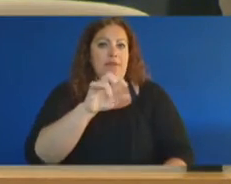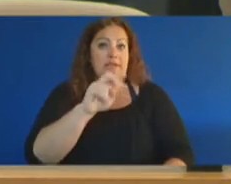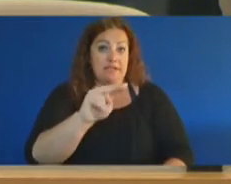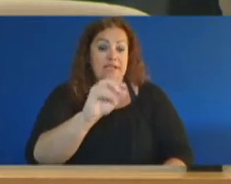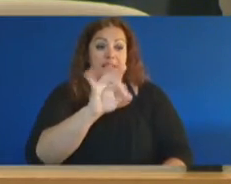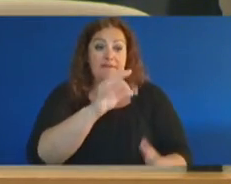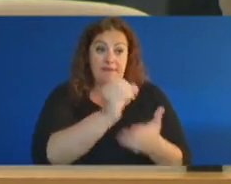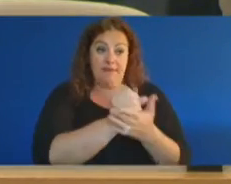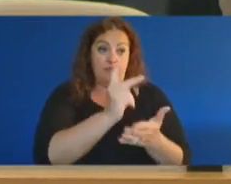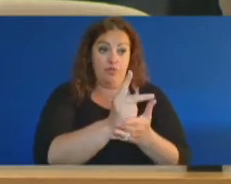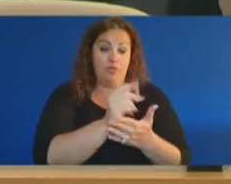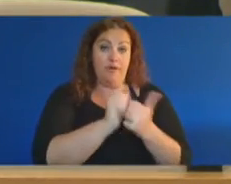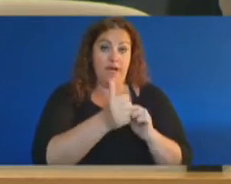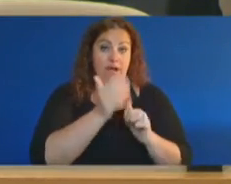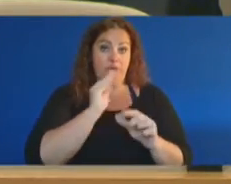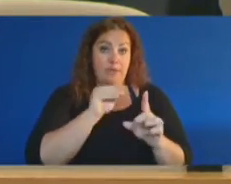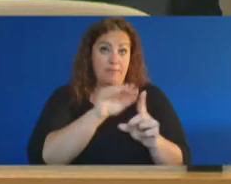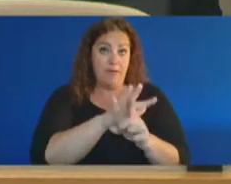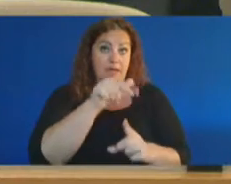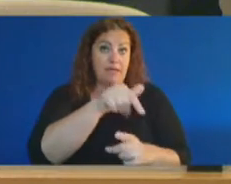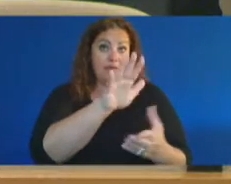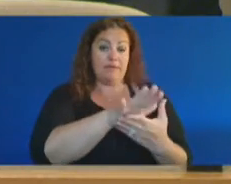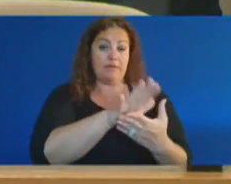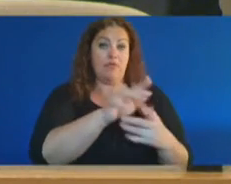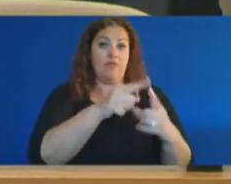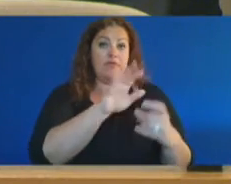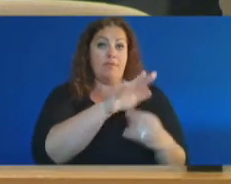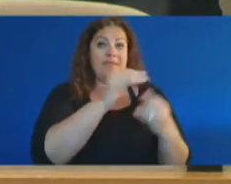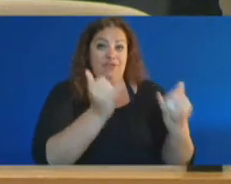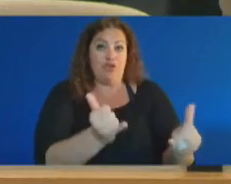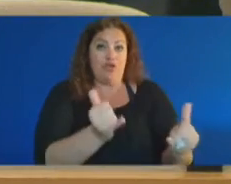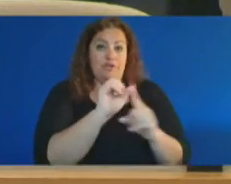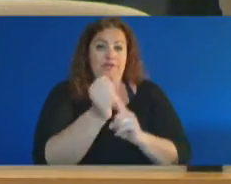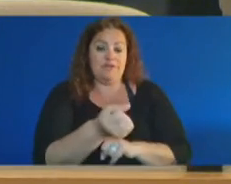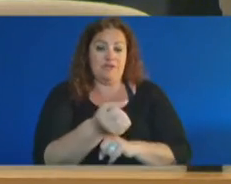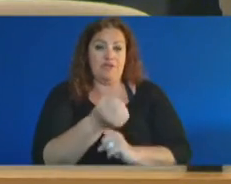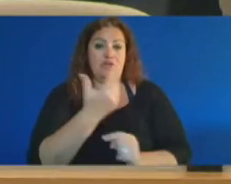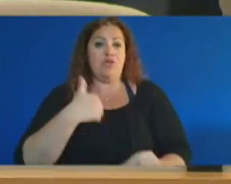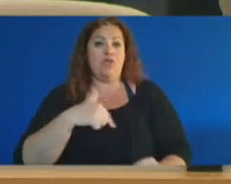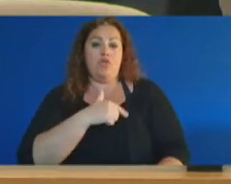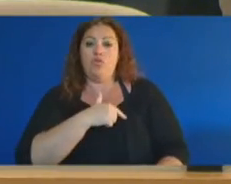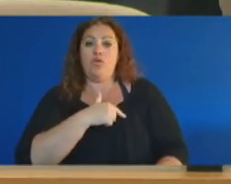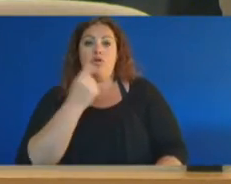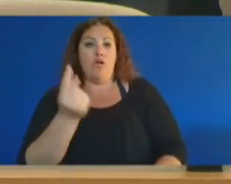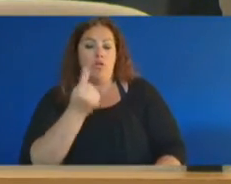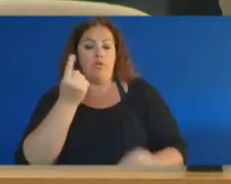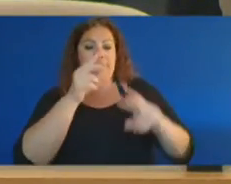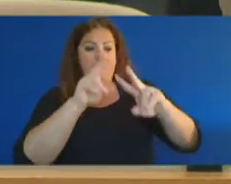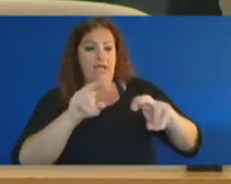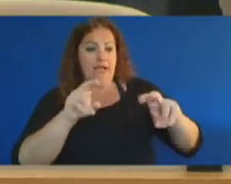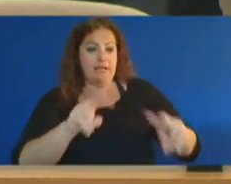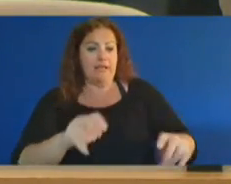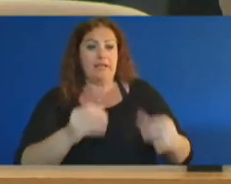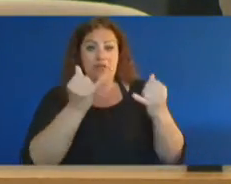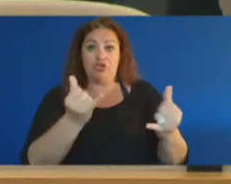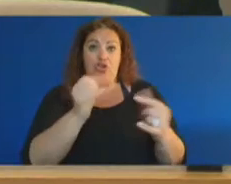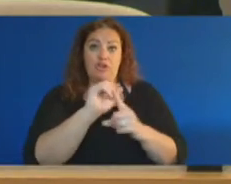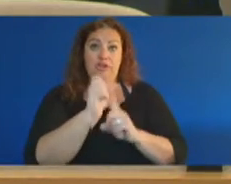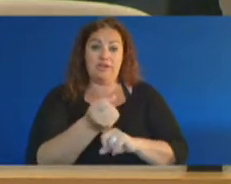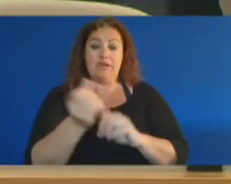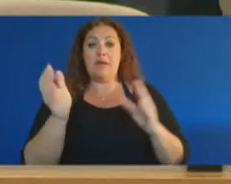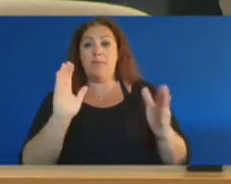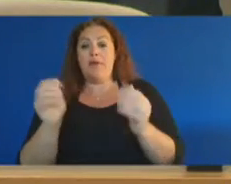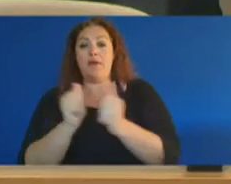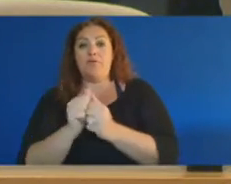school based on its current situation so we we are constantly analyzing the current condition versus the